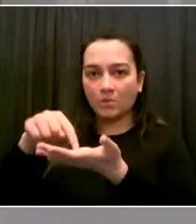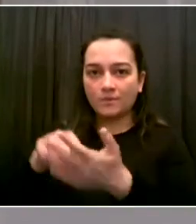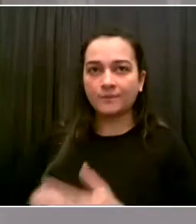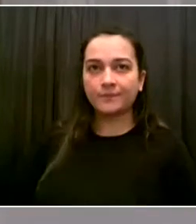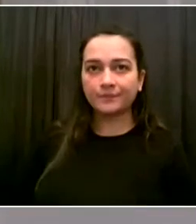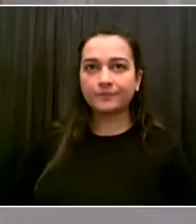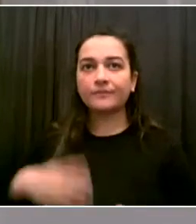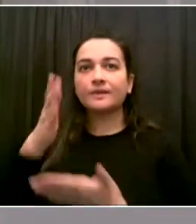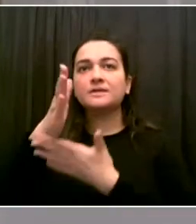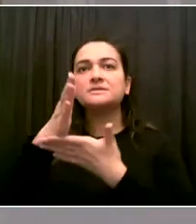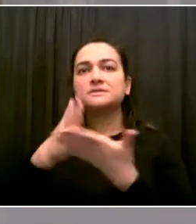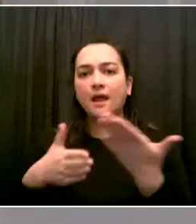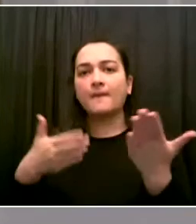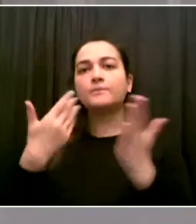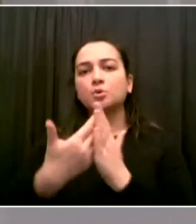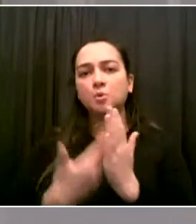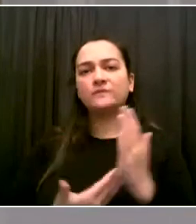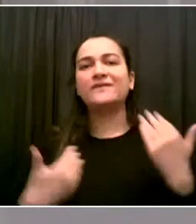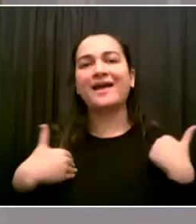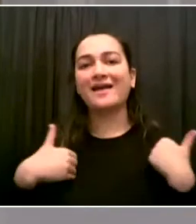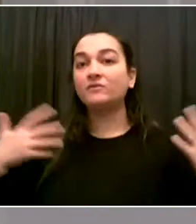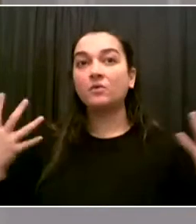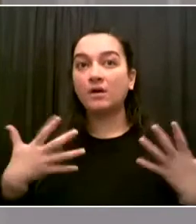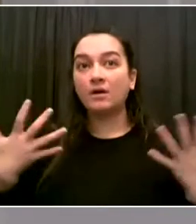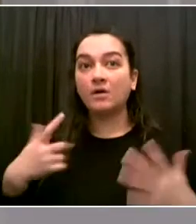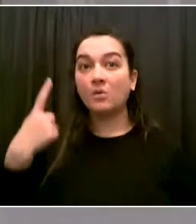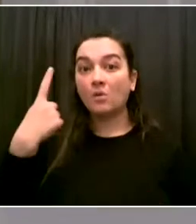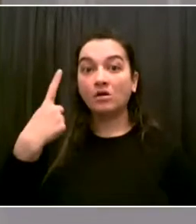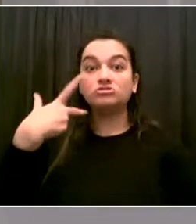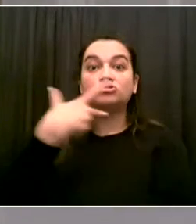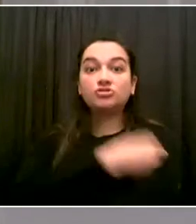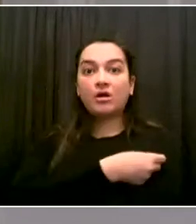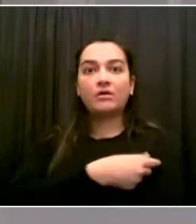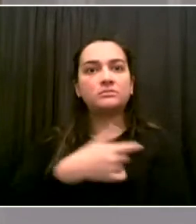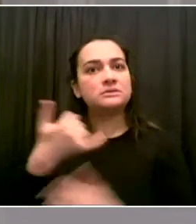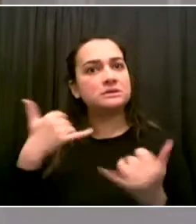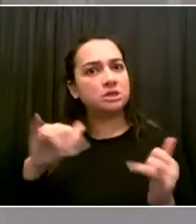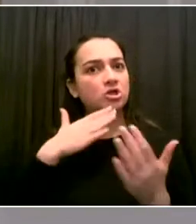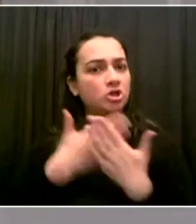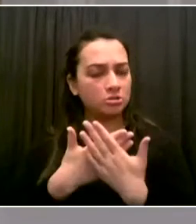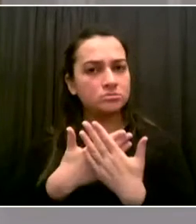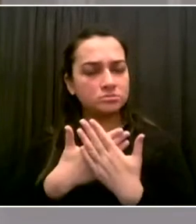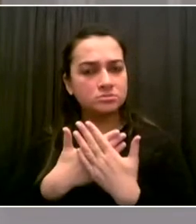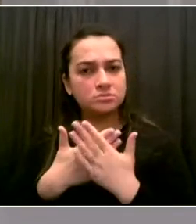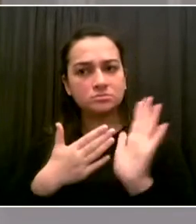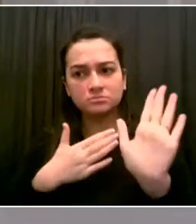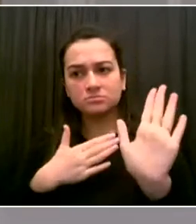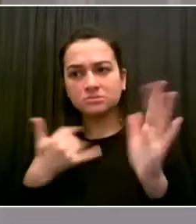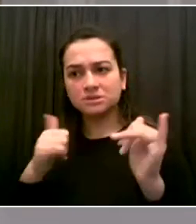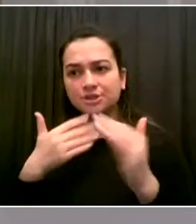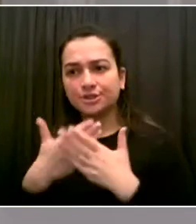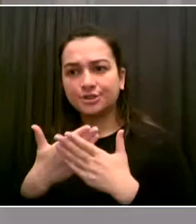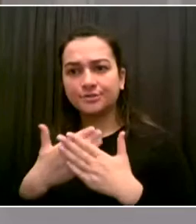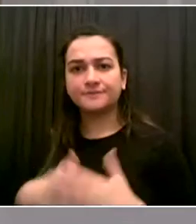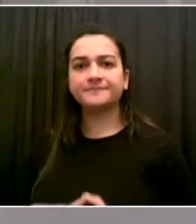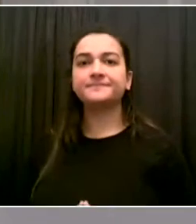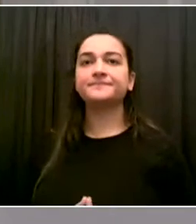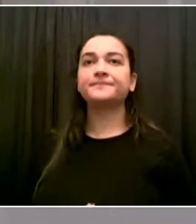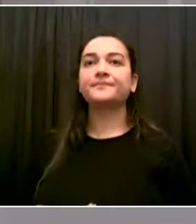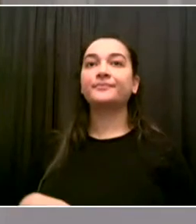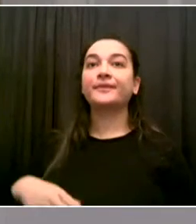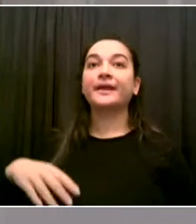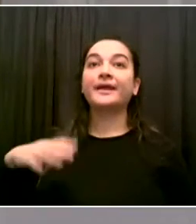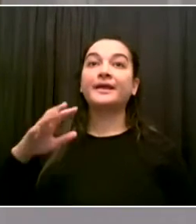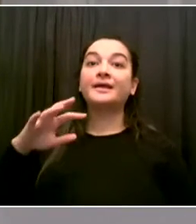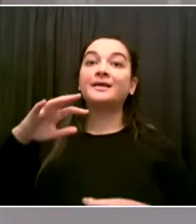with the emergence of variants showing that a single dose is less effective in the presence of a high proportion of variants.